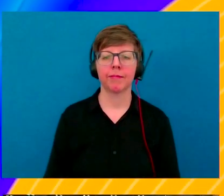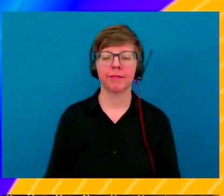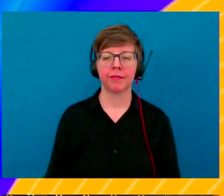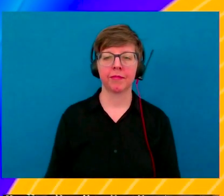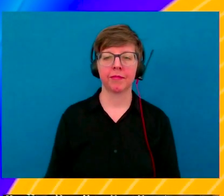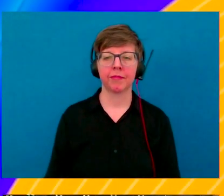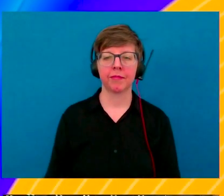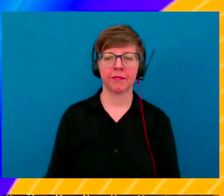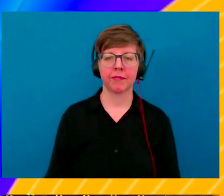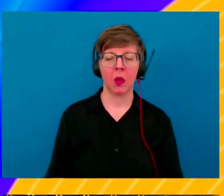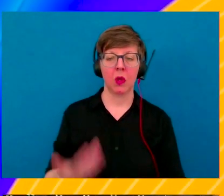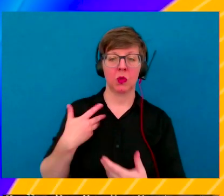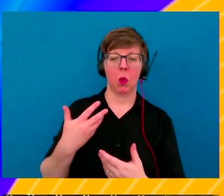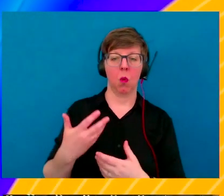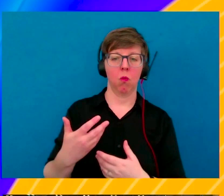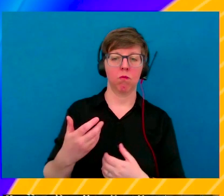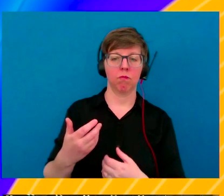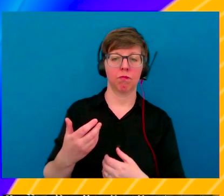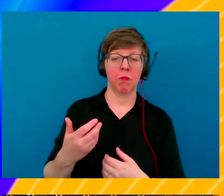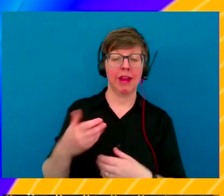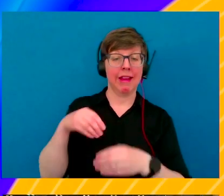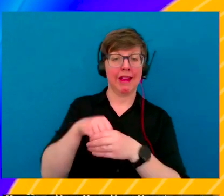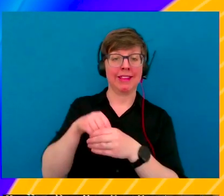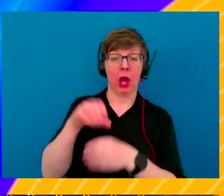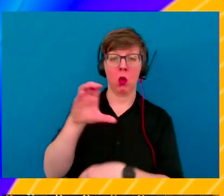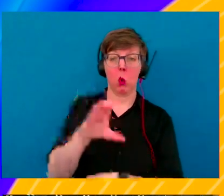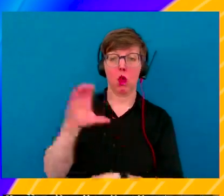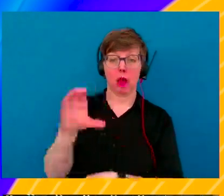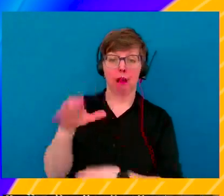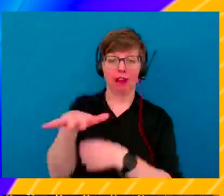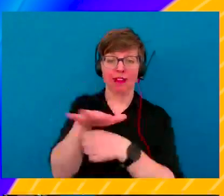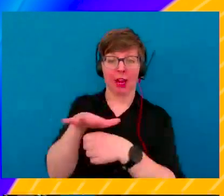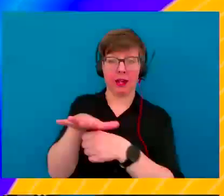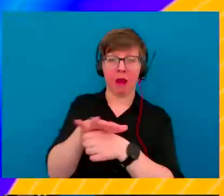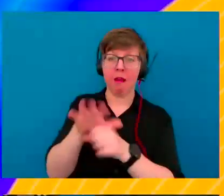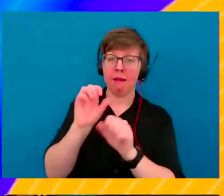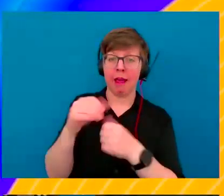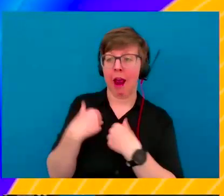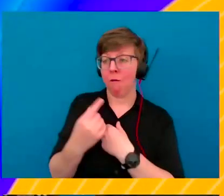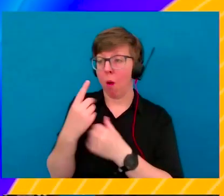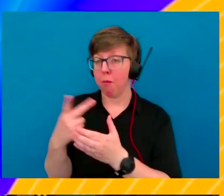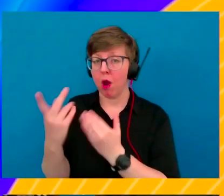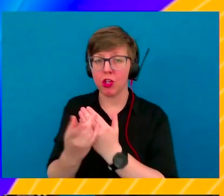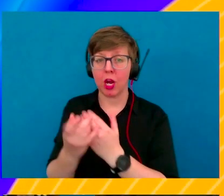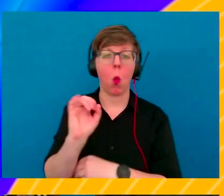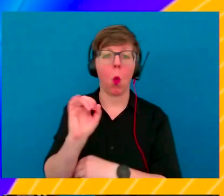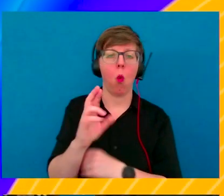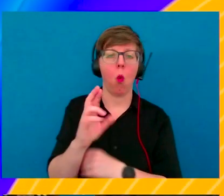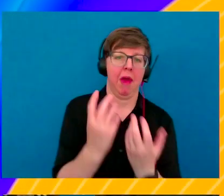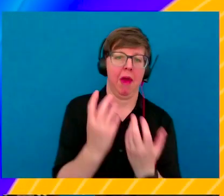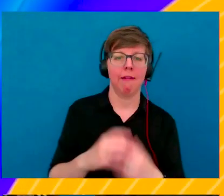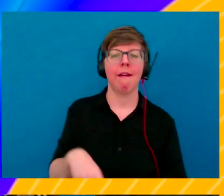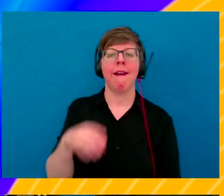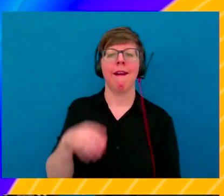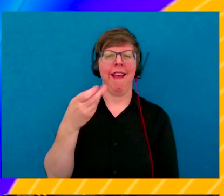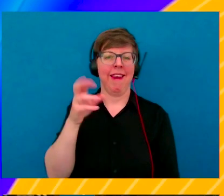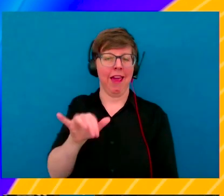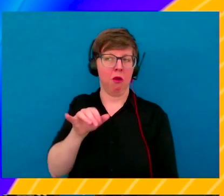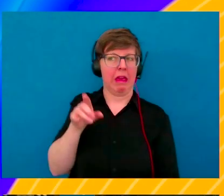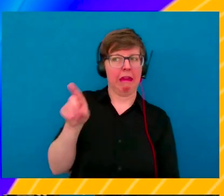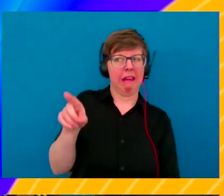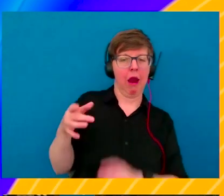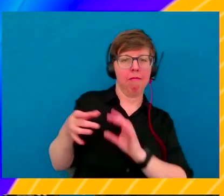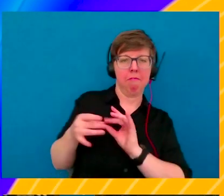a CodeCatalyst space, you can have one or many projects. It's where you kind of work with others. And Harry mentioned blueprints, and this is kind of, when we think about